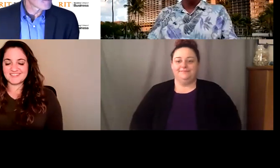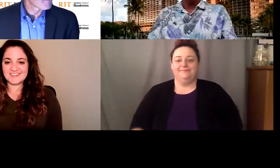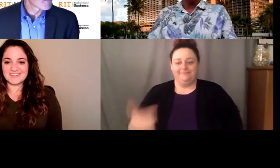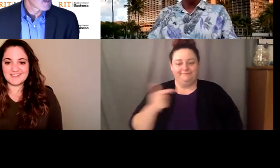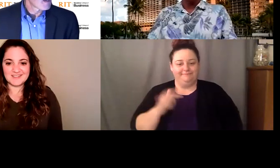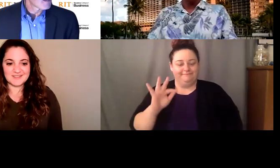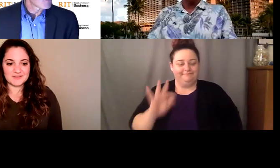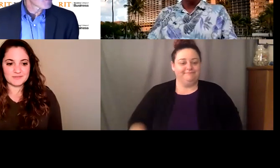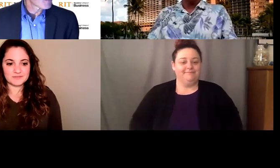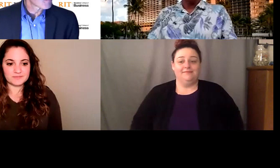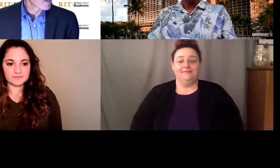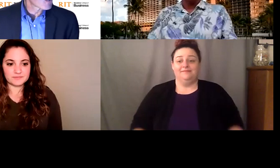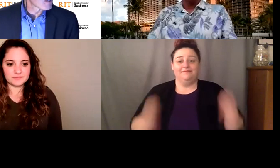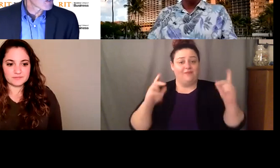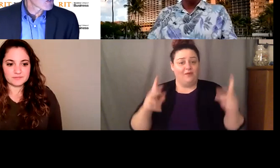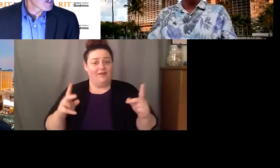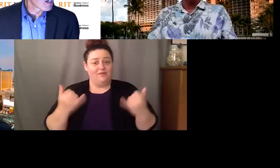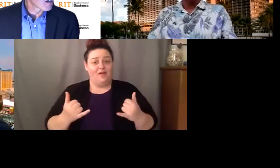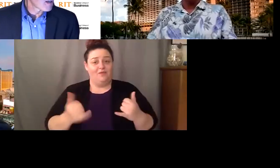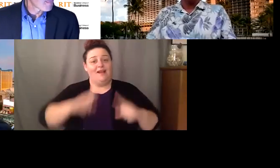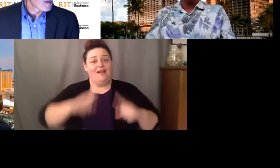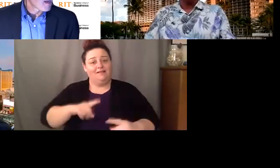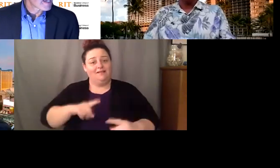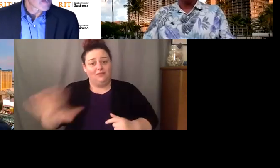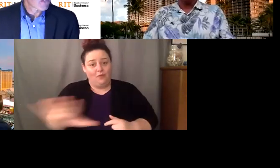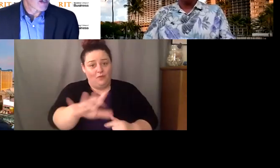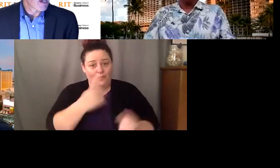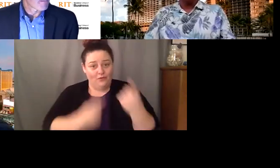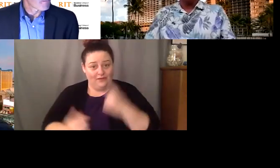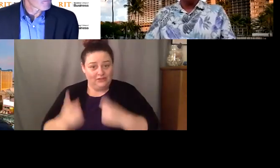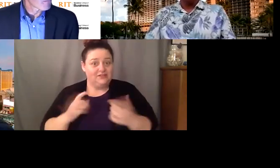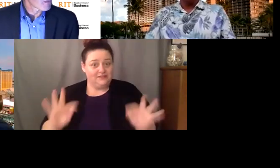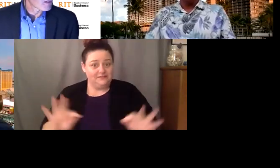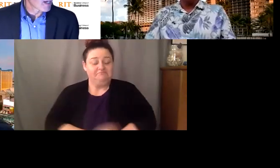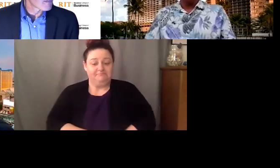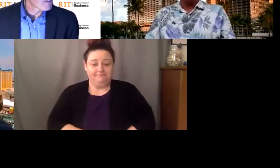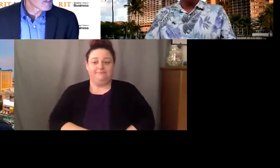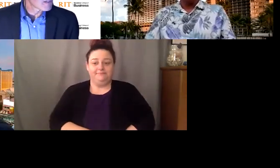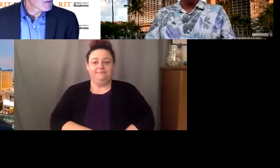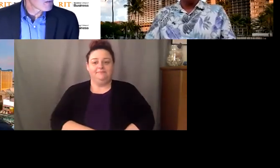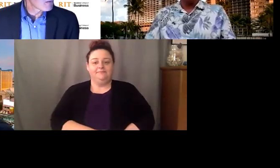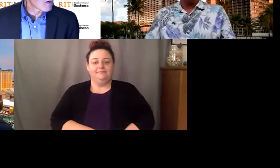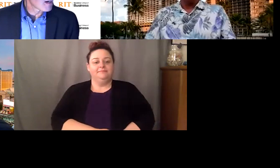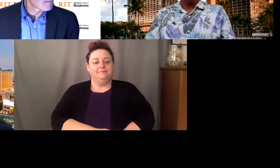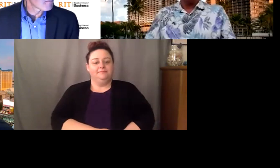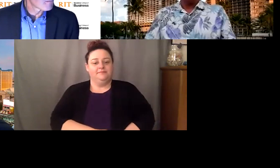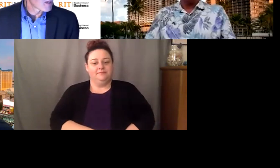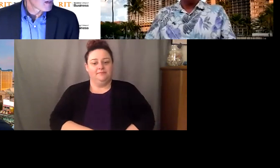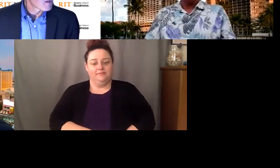jump to some questions here. I guess kind of alluding to